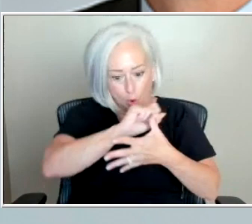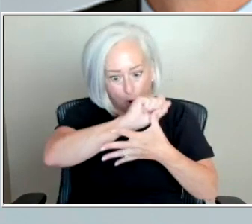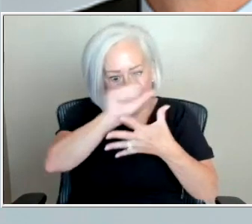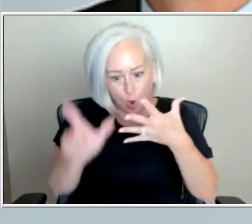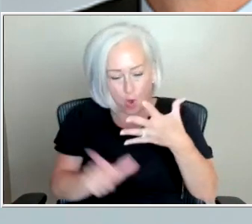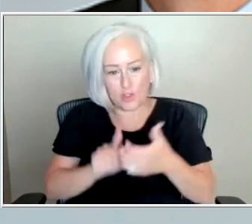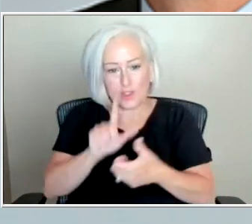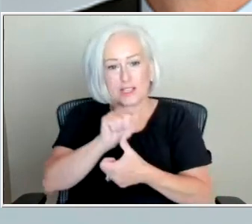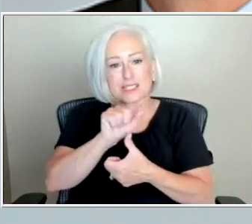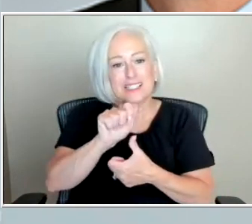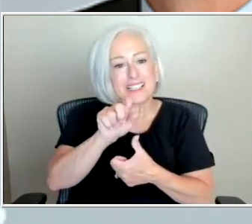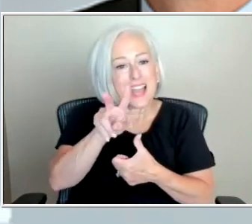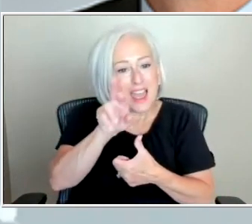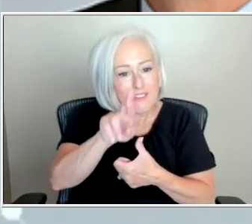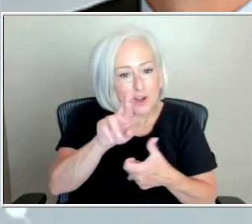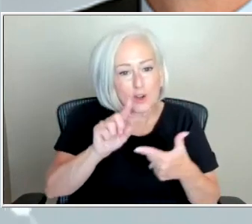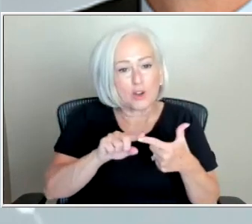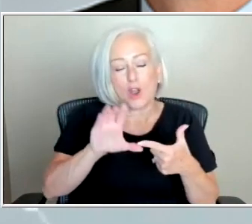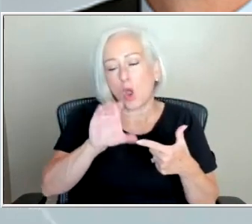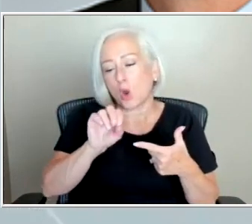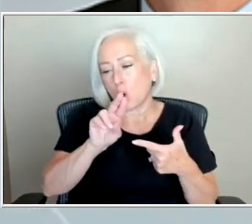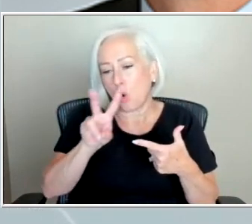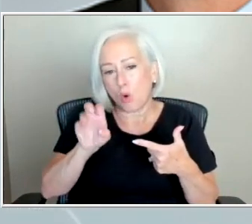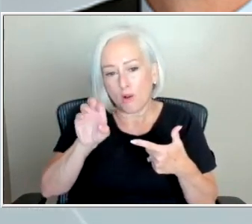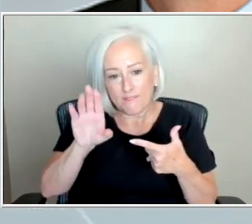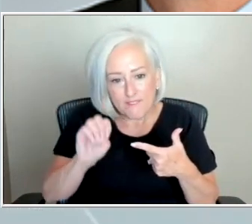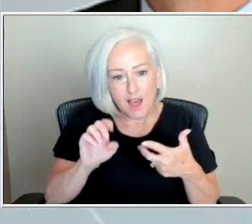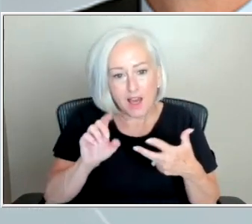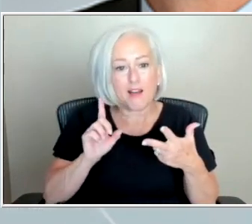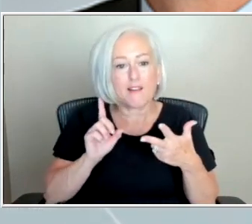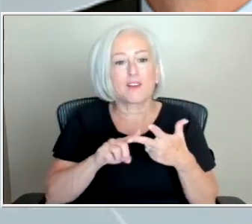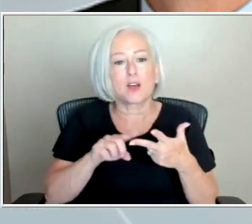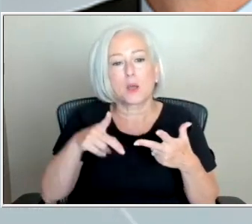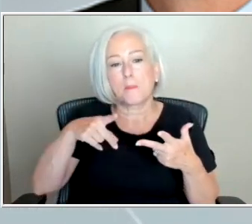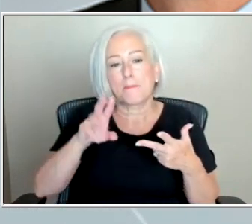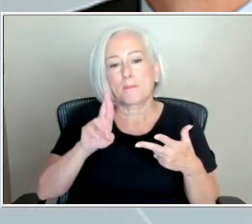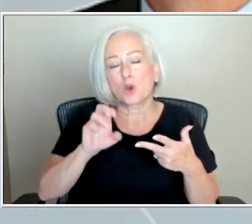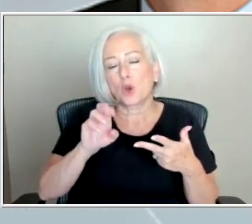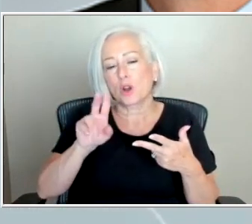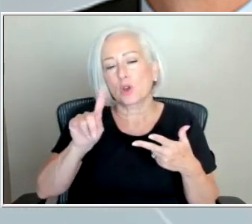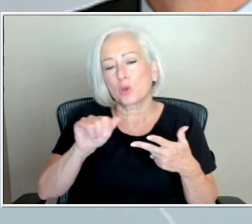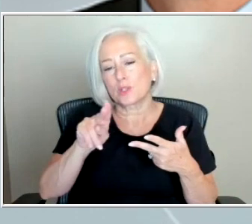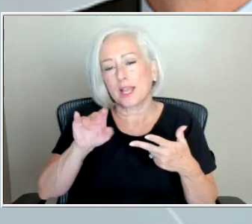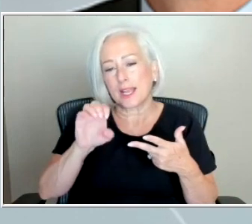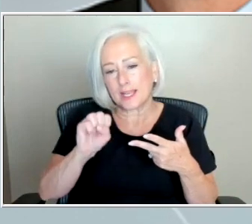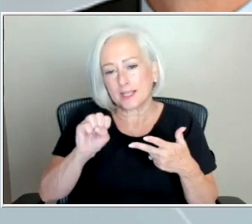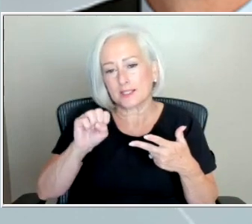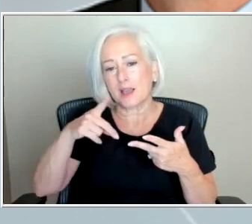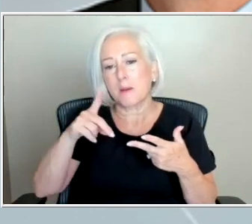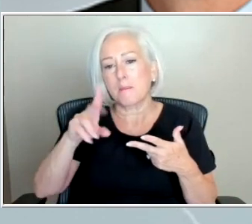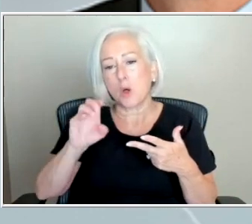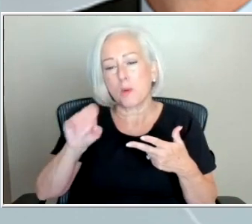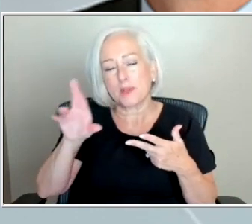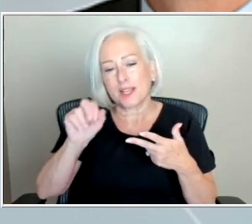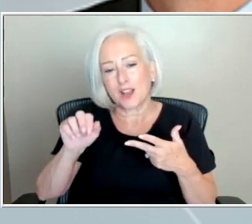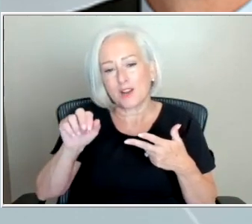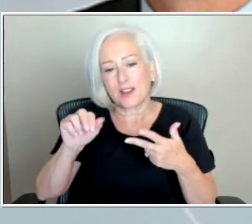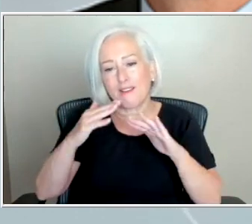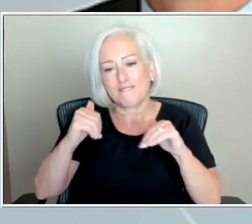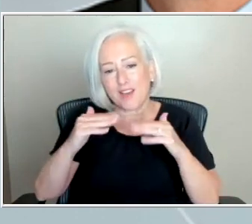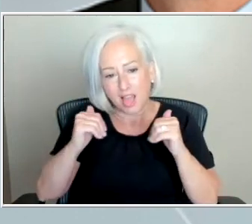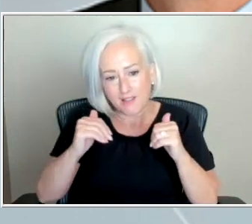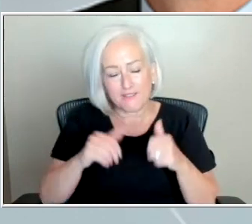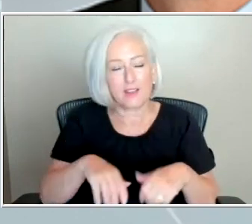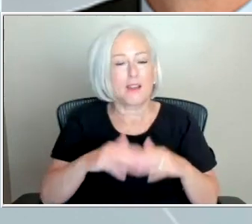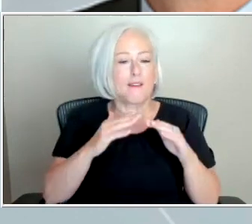valve, valve-in-valve, tricuspid replacement, many more. But here's the weird question. Why you? Yeah, so, Tell us. So it's